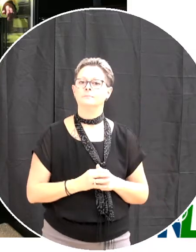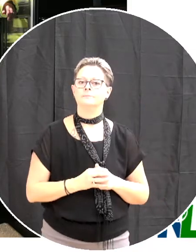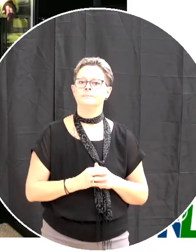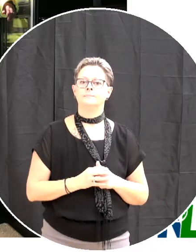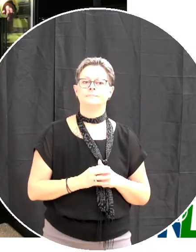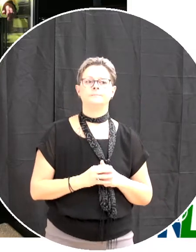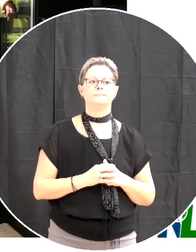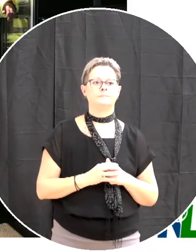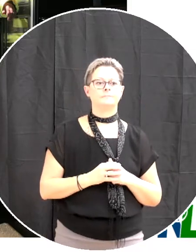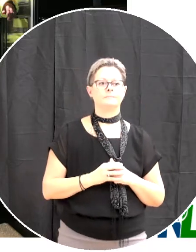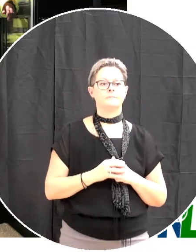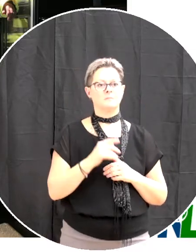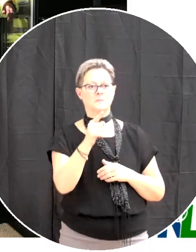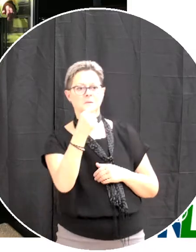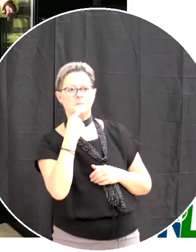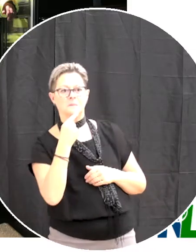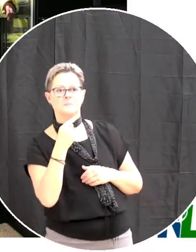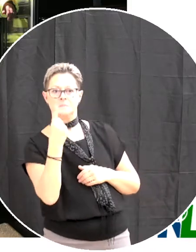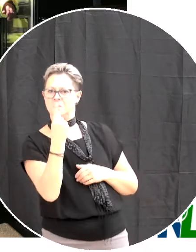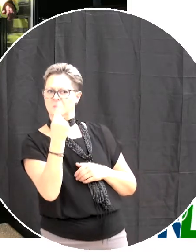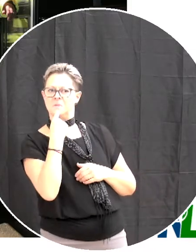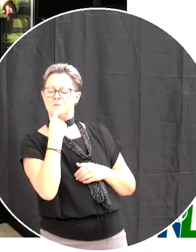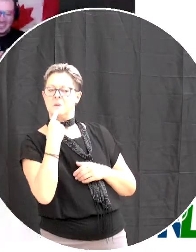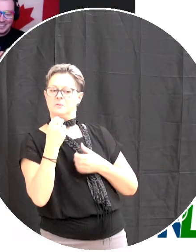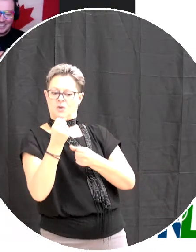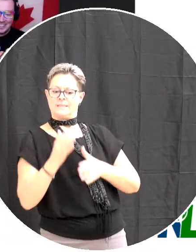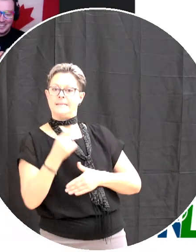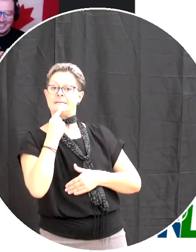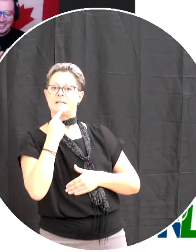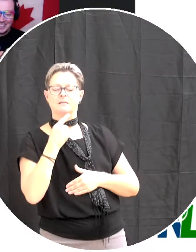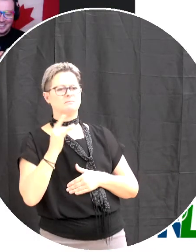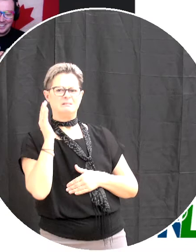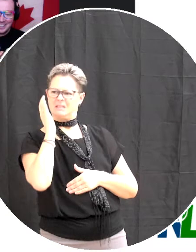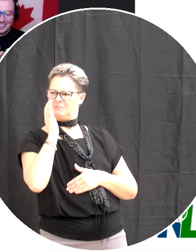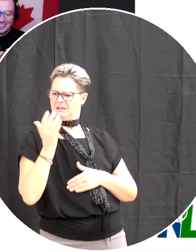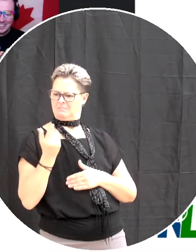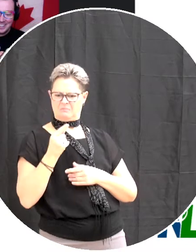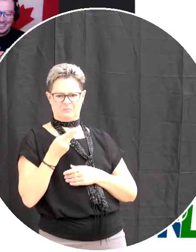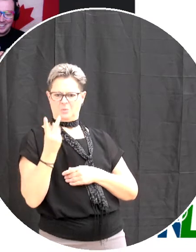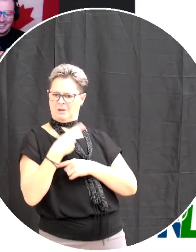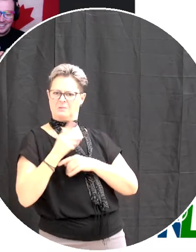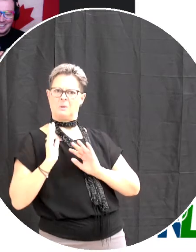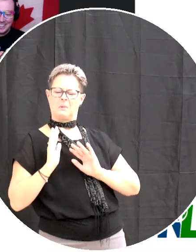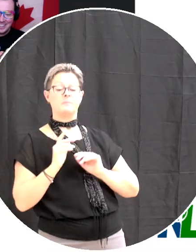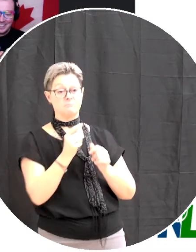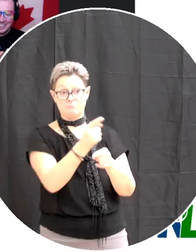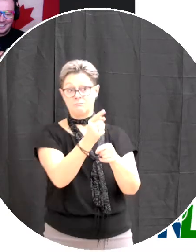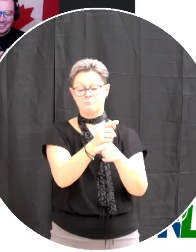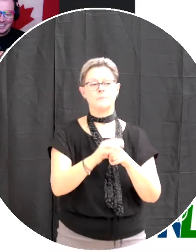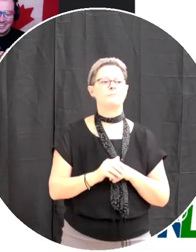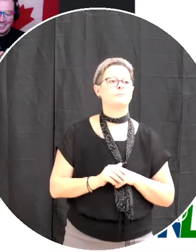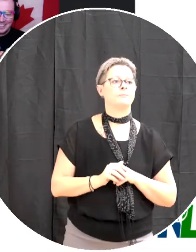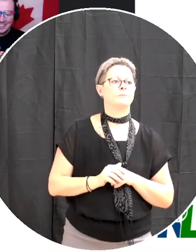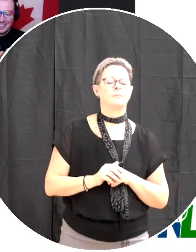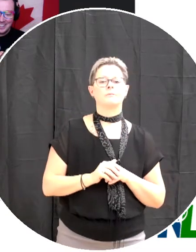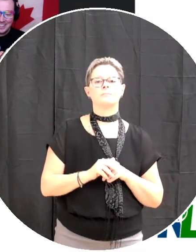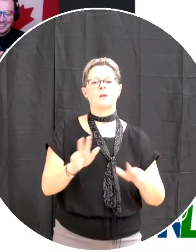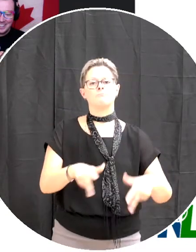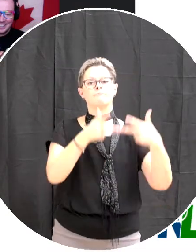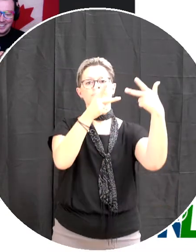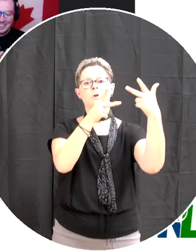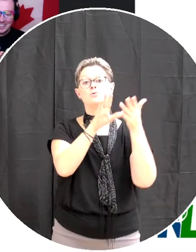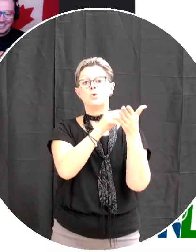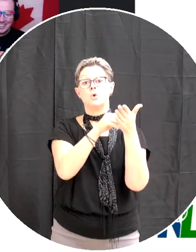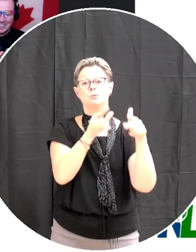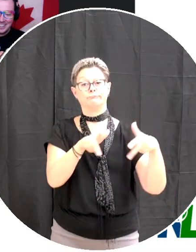It seems like it was ages ago. In the virtual learning arena, we have